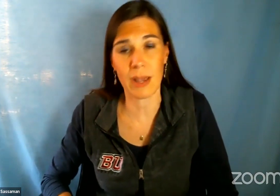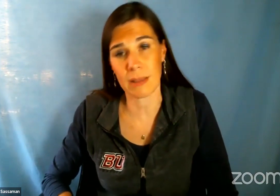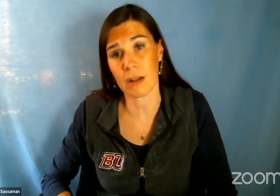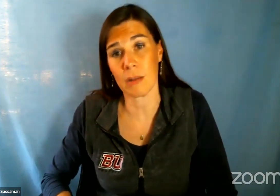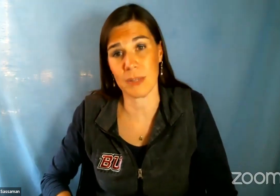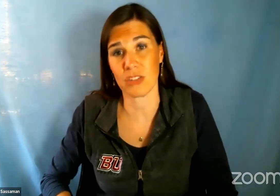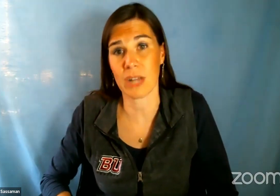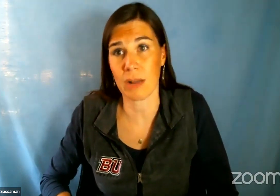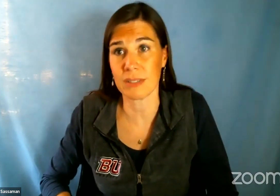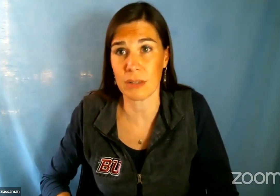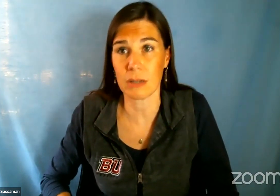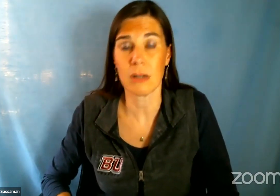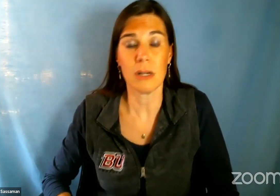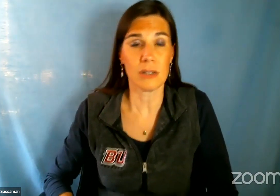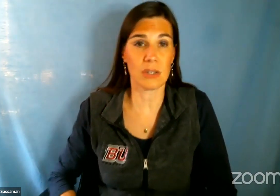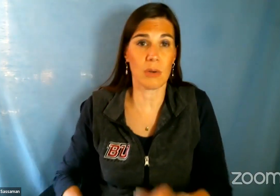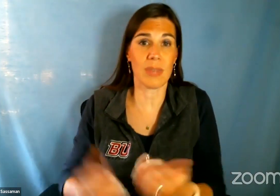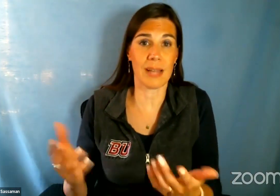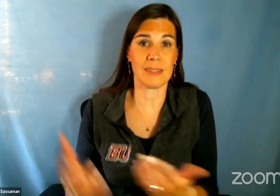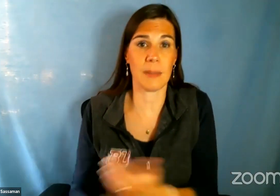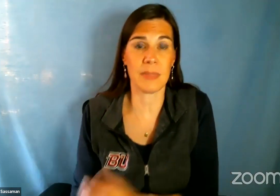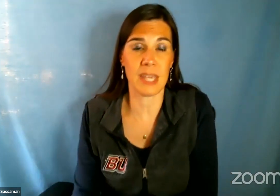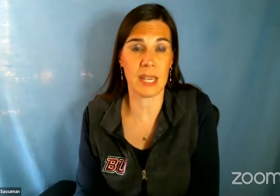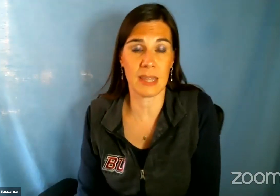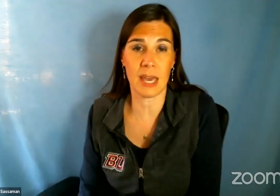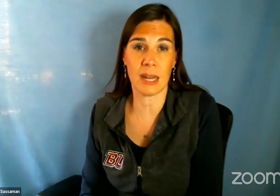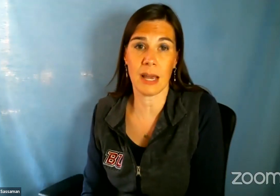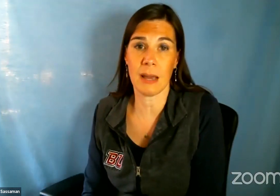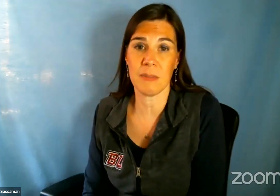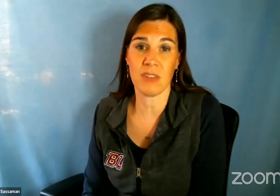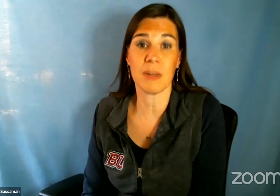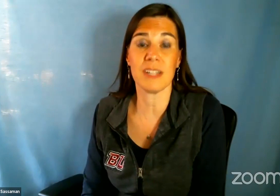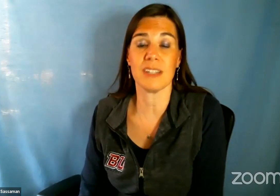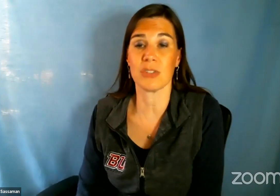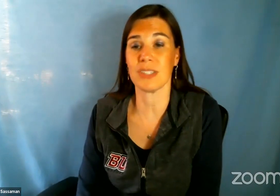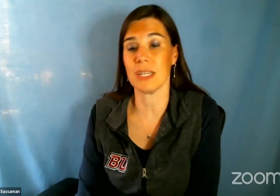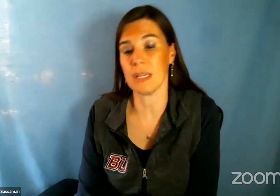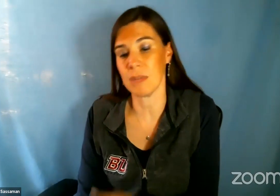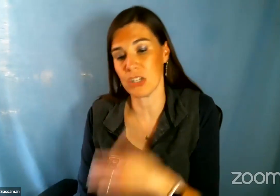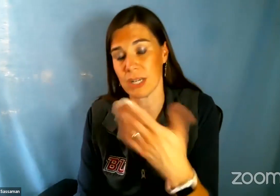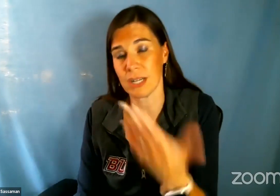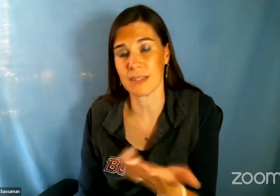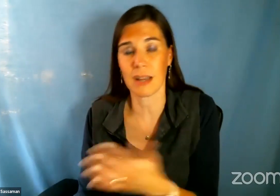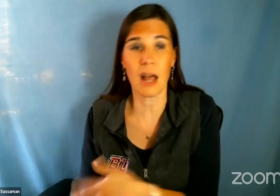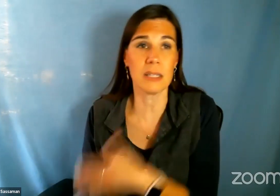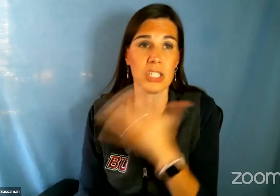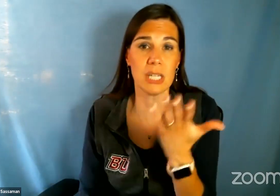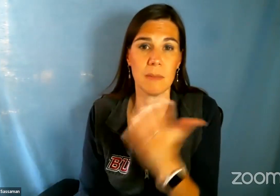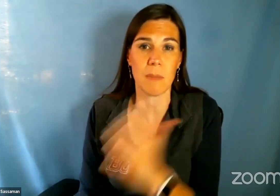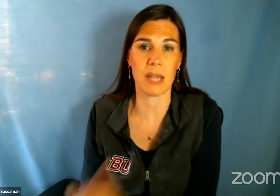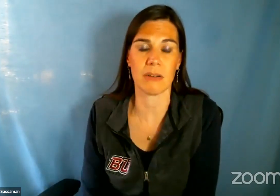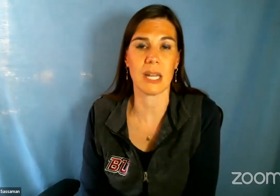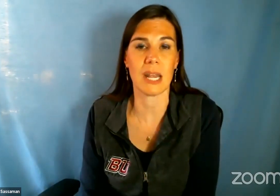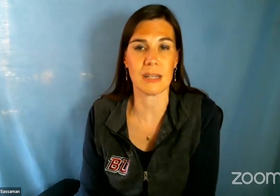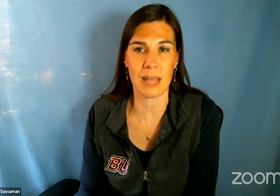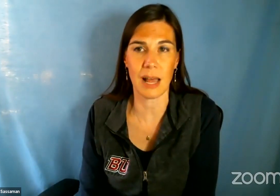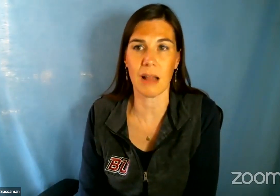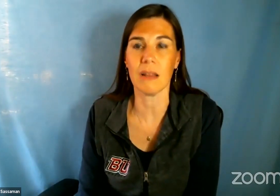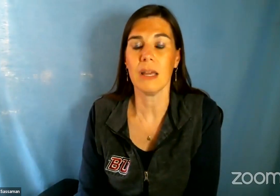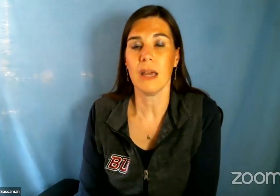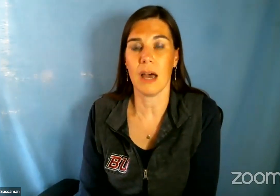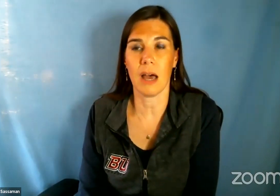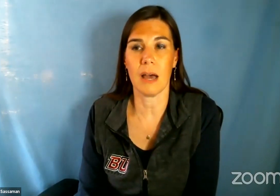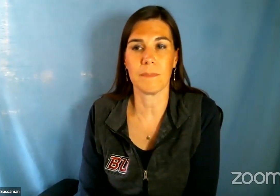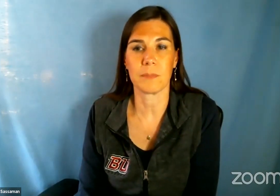to a therapist or counselor. So that's something that if anybody's interested in majoring in psychology and minoring in